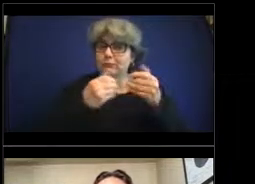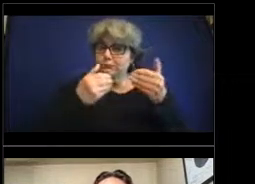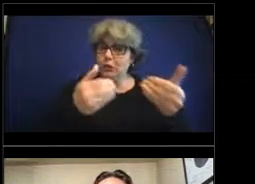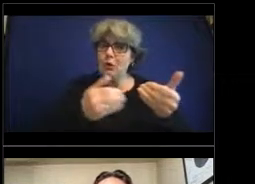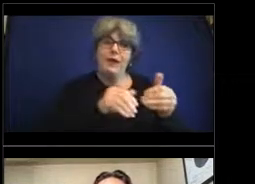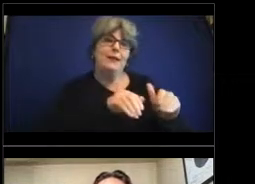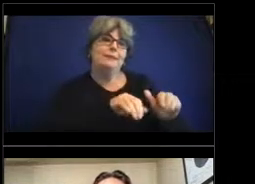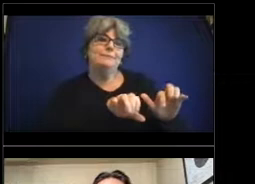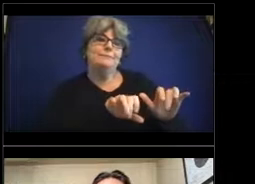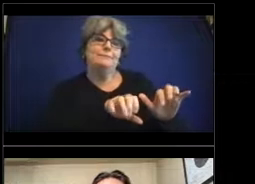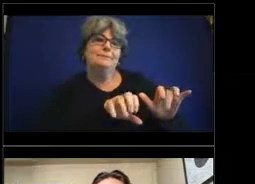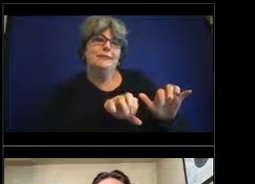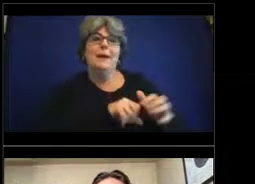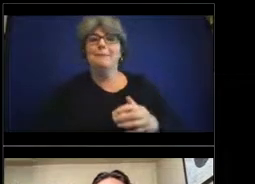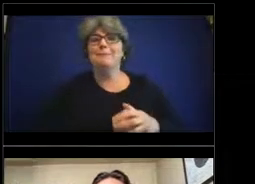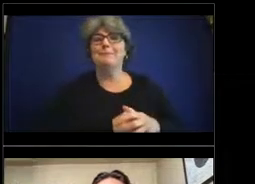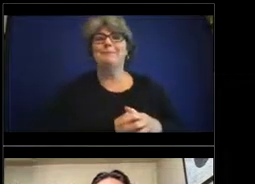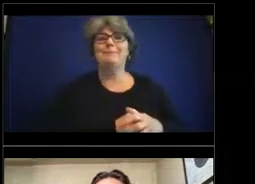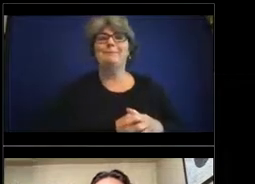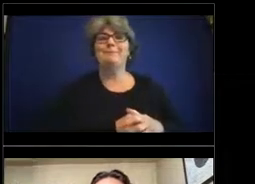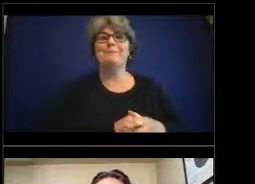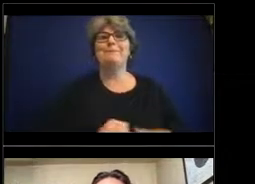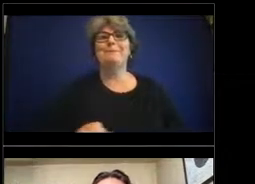question box before we move on.